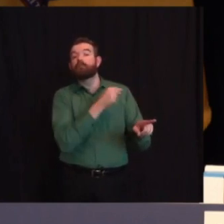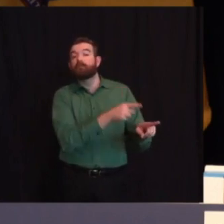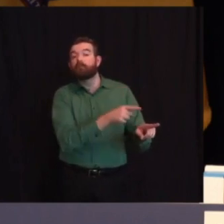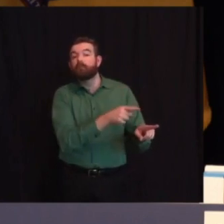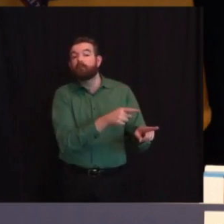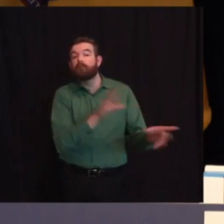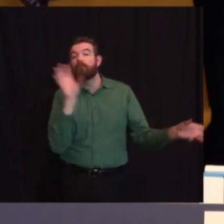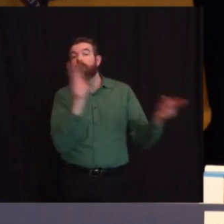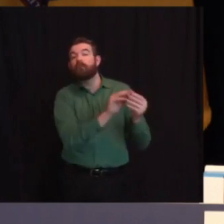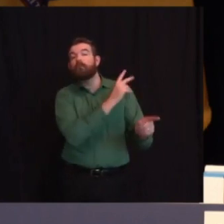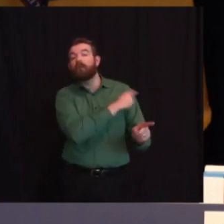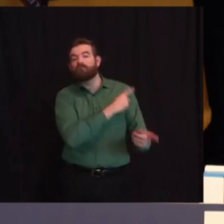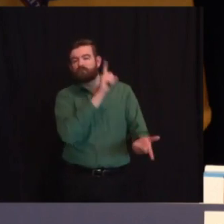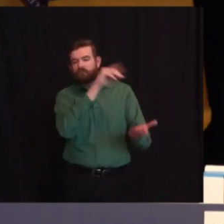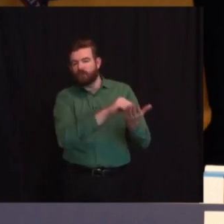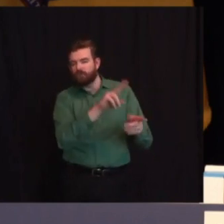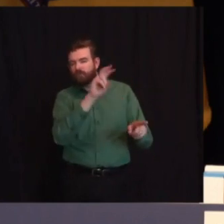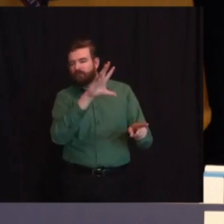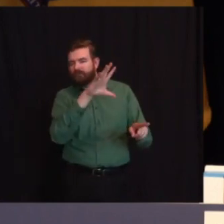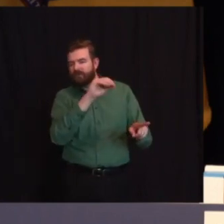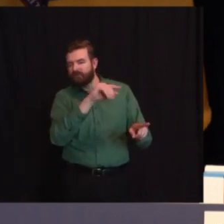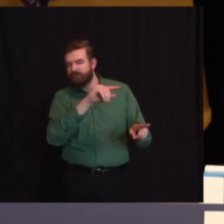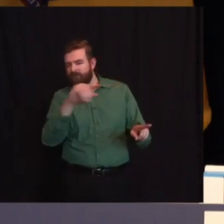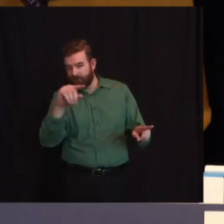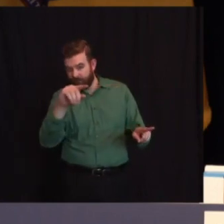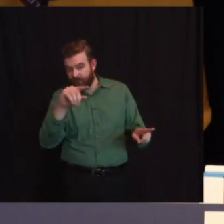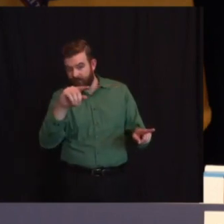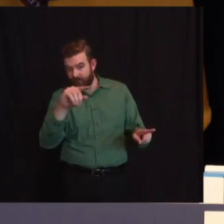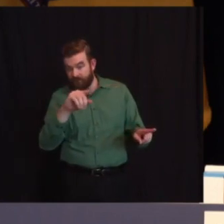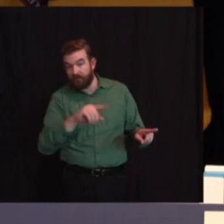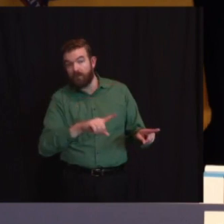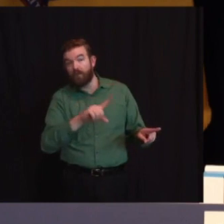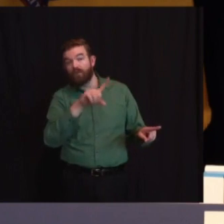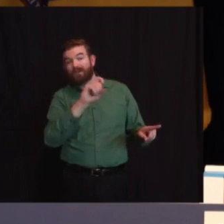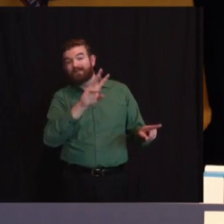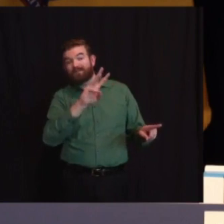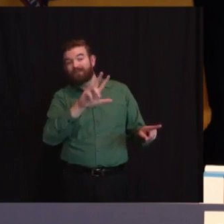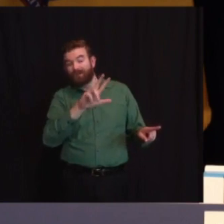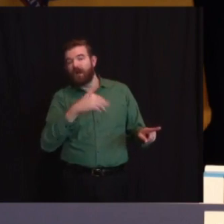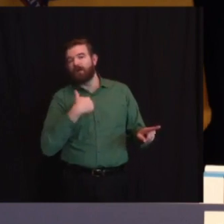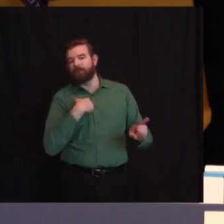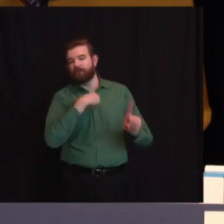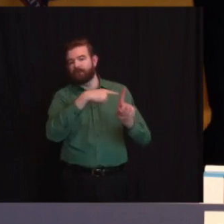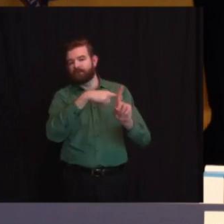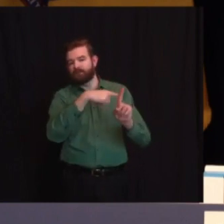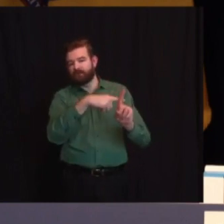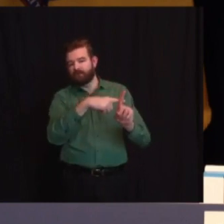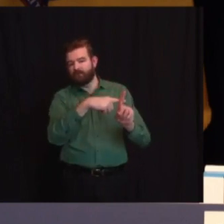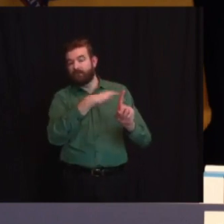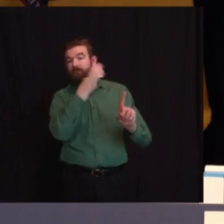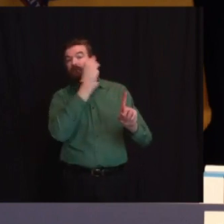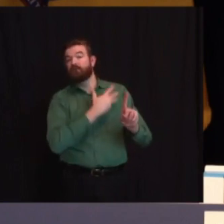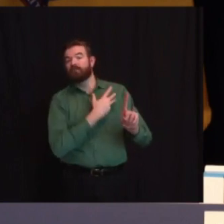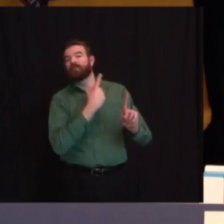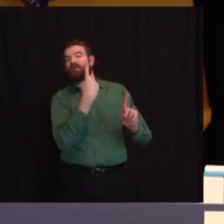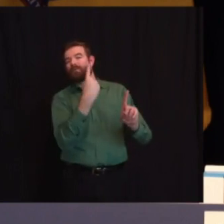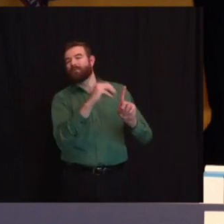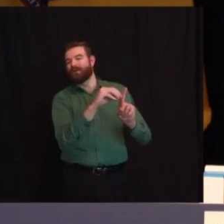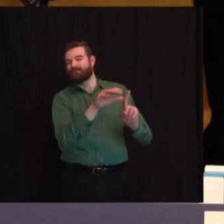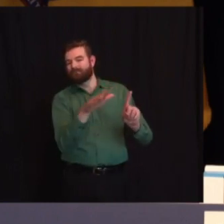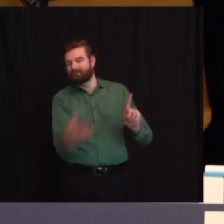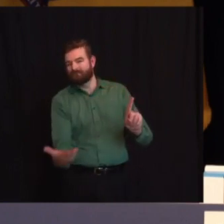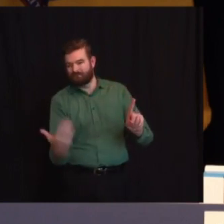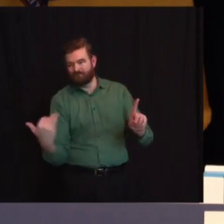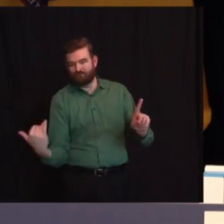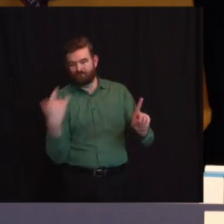1,250, 163 of their patients have tested positive, and they are reporting 1 additional death today.